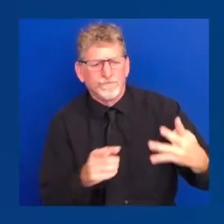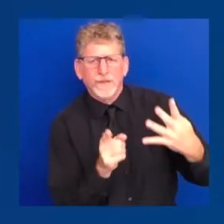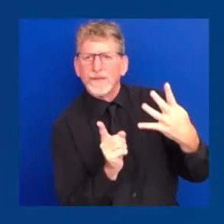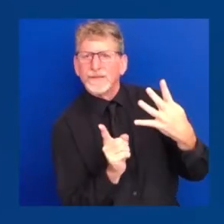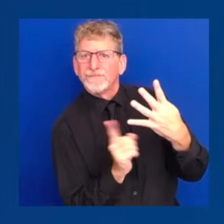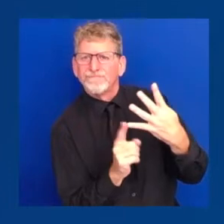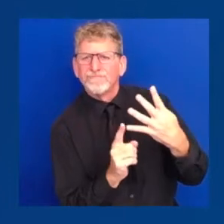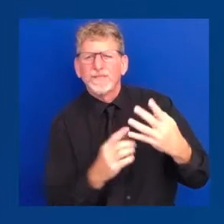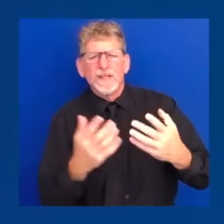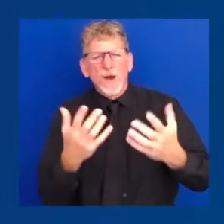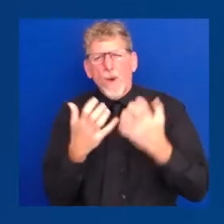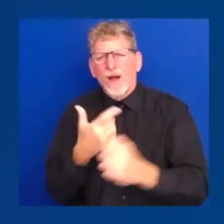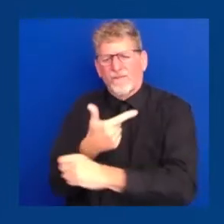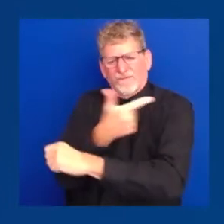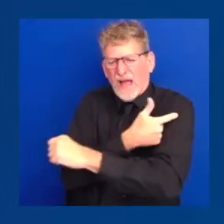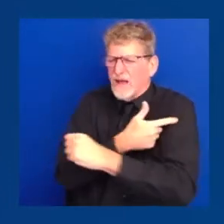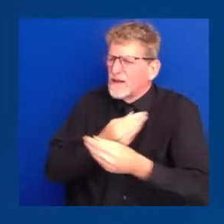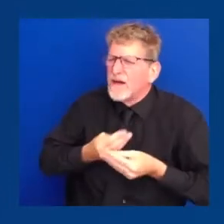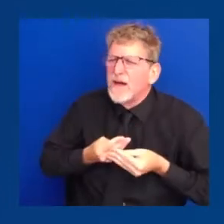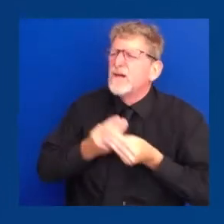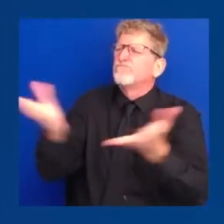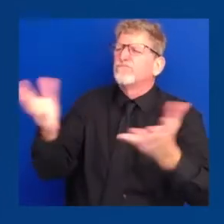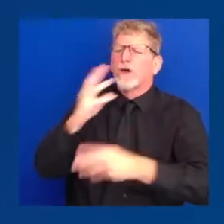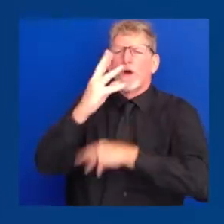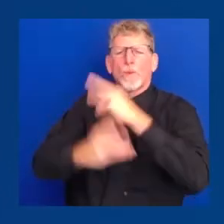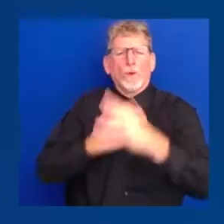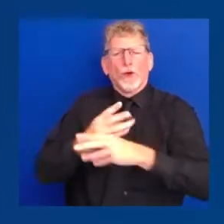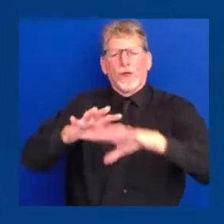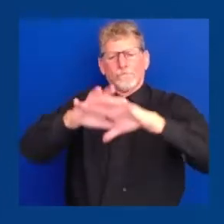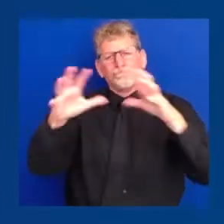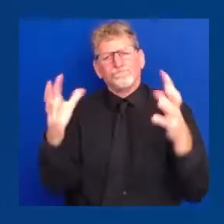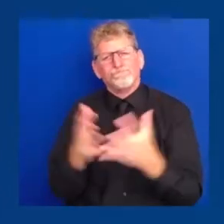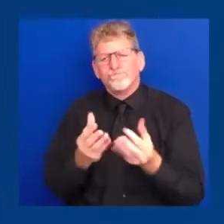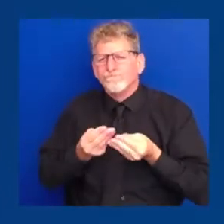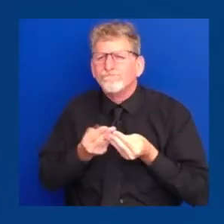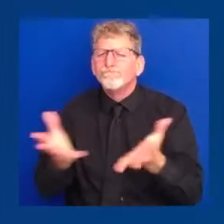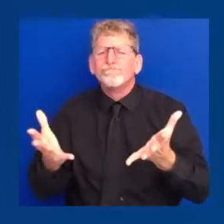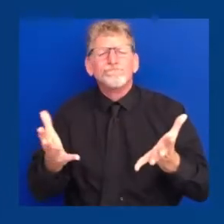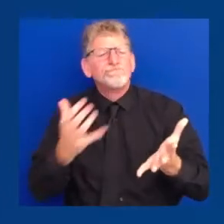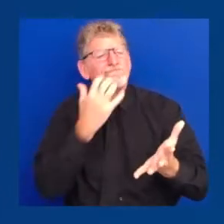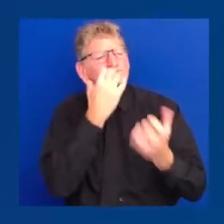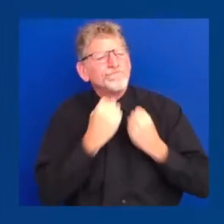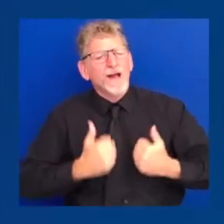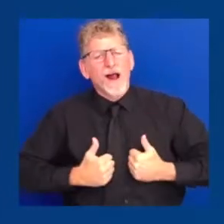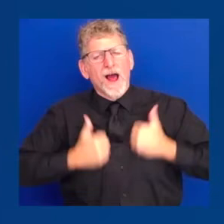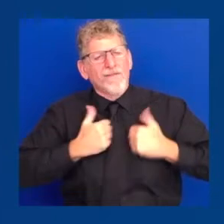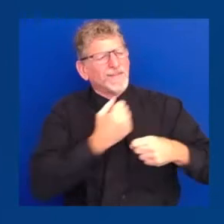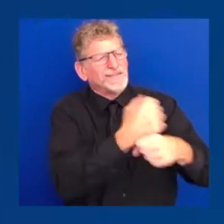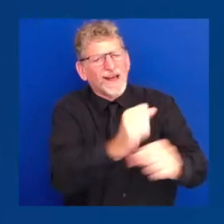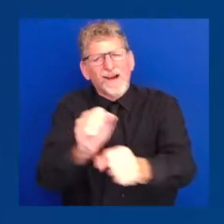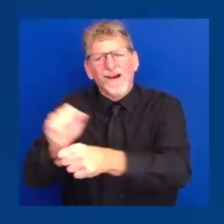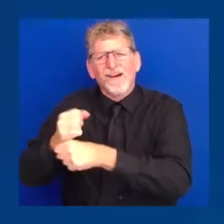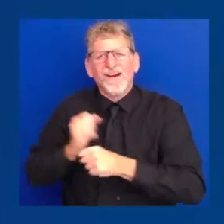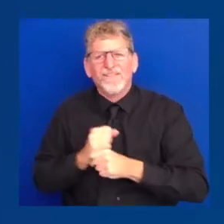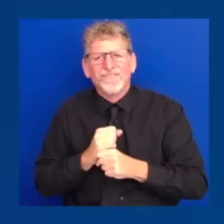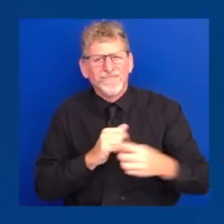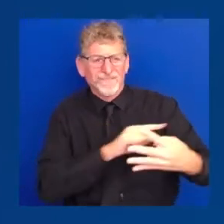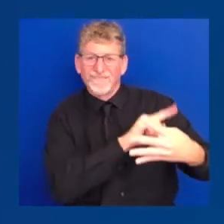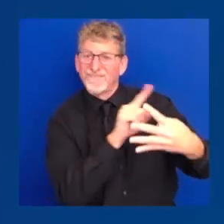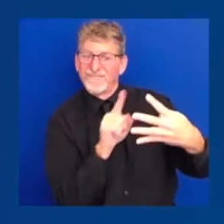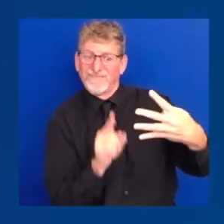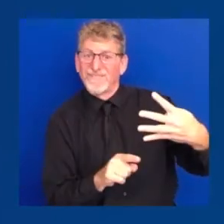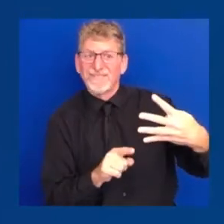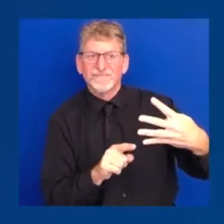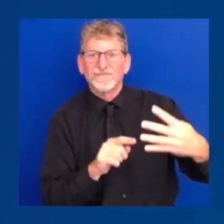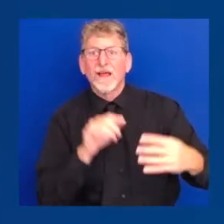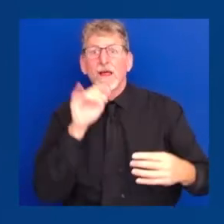COVID-19 Preparedness Plan that we're releasing today will help us move forward safely, sustaining and building on the